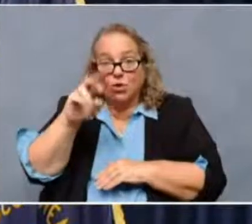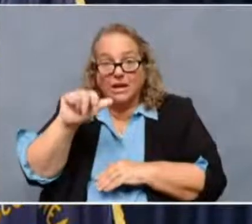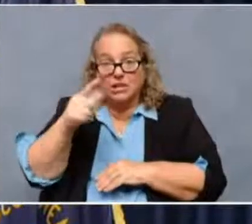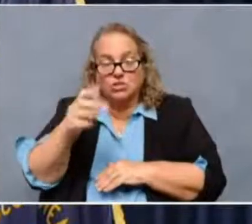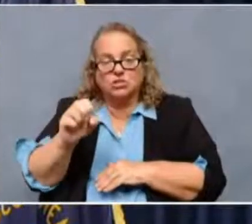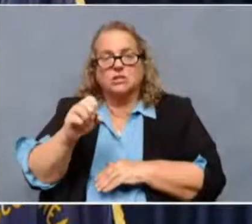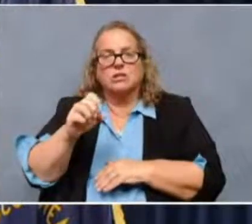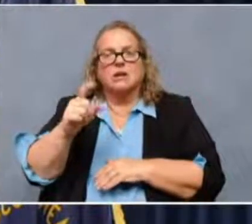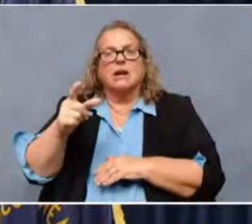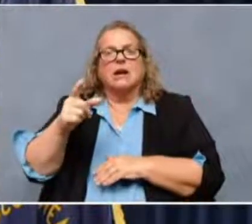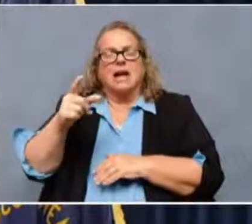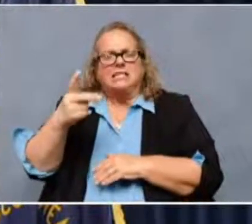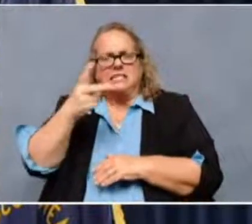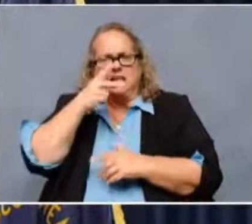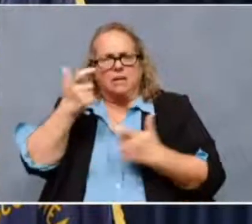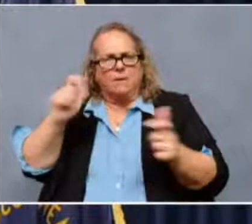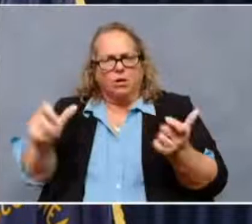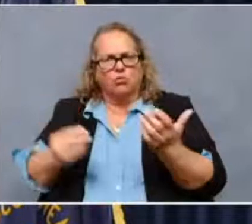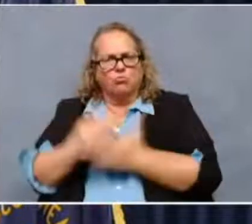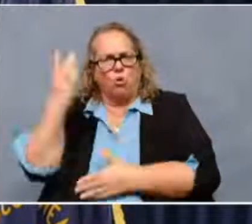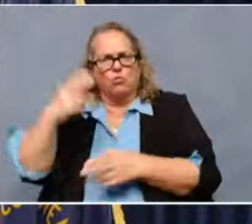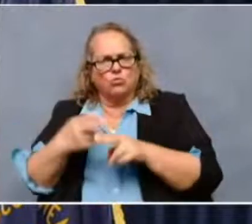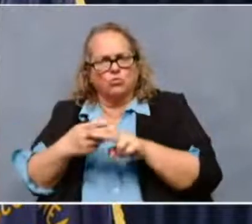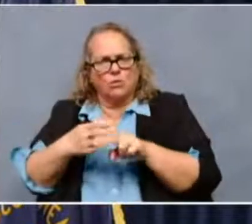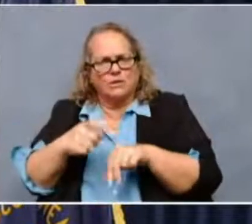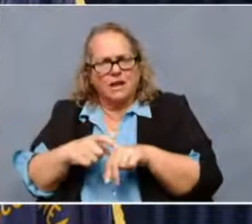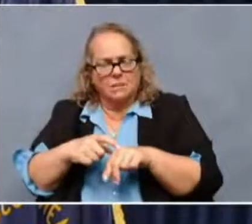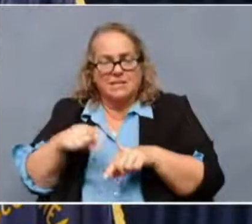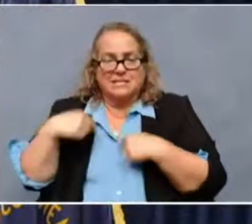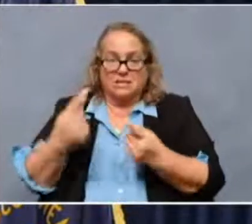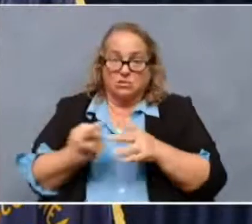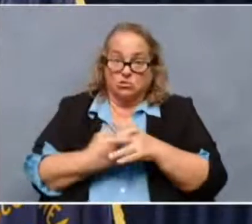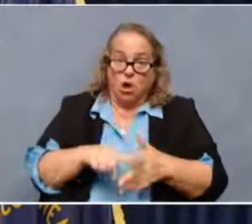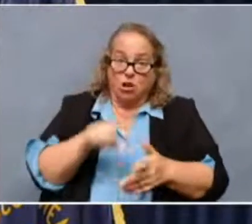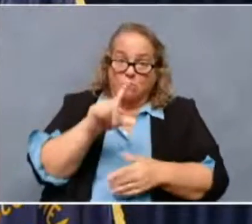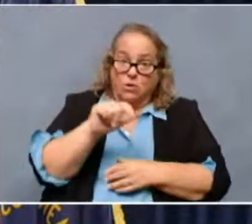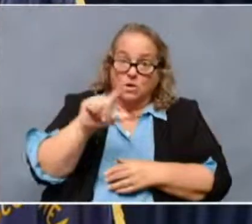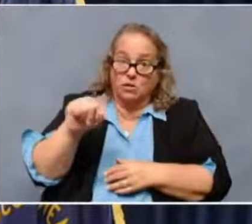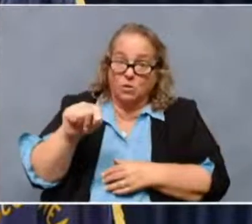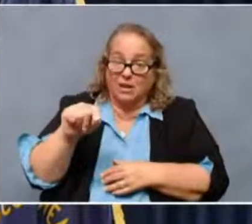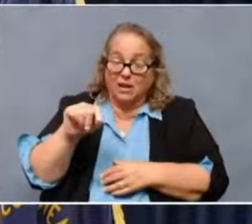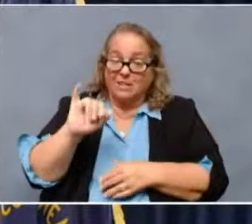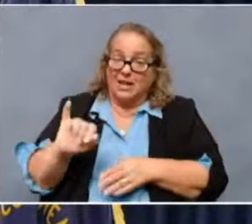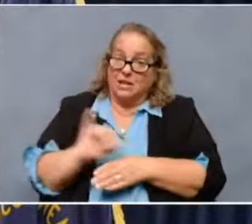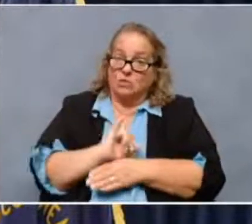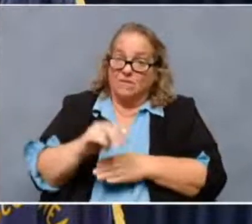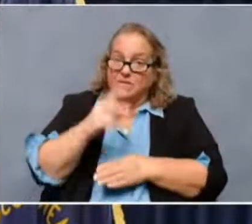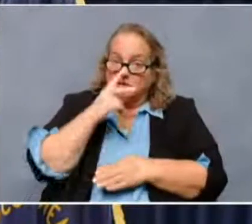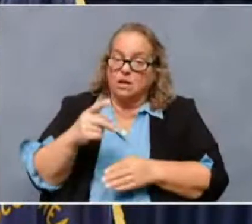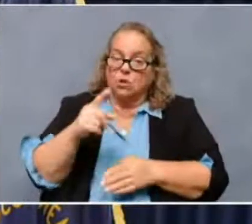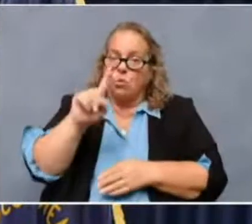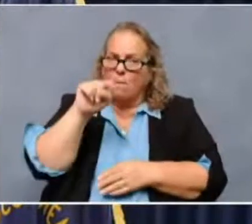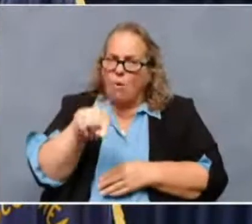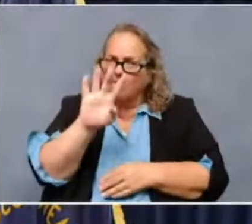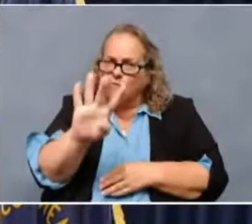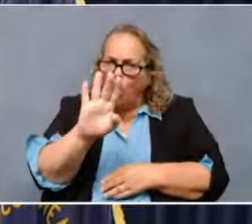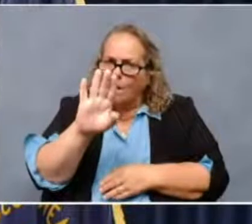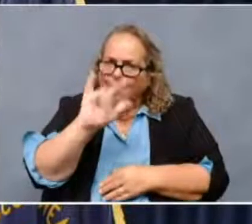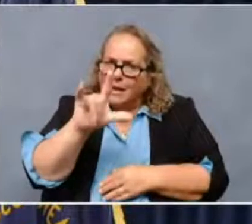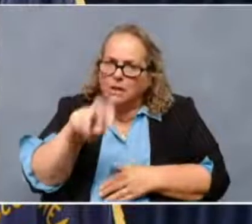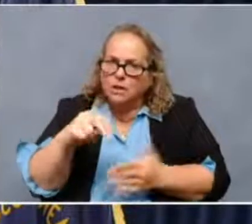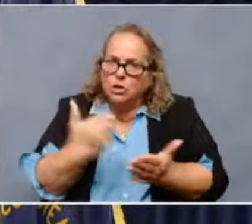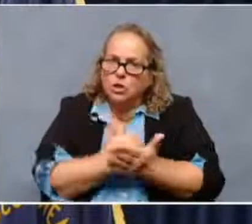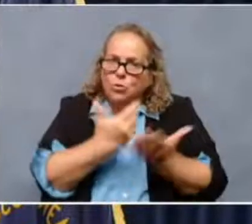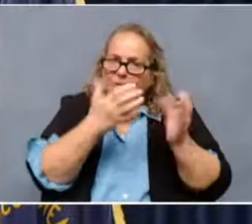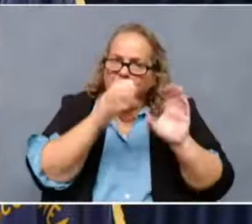a short time. Since the start of 2020, the industry has seen more than $1.4 billion in new investment across projects, creating well